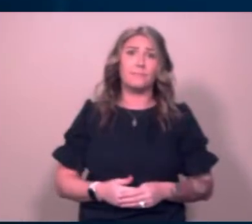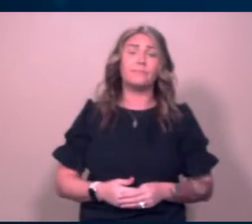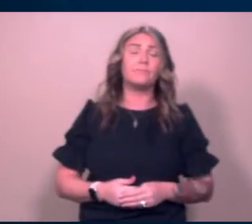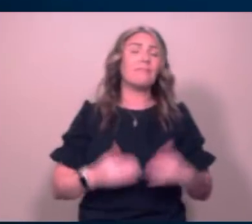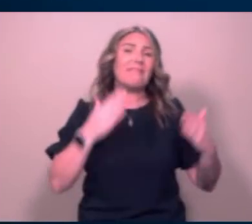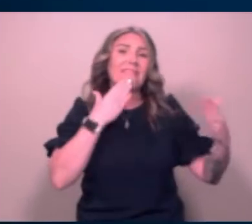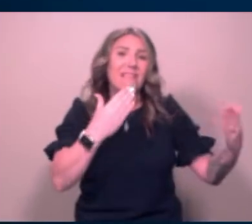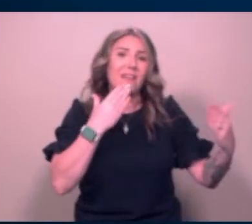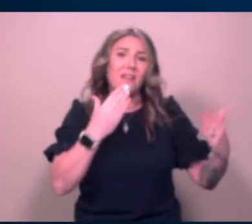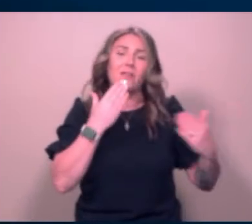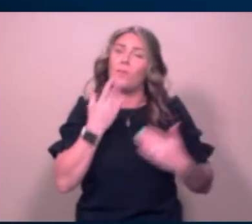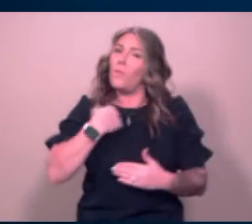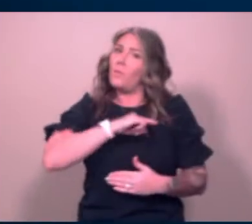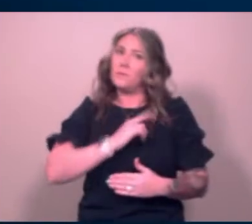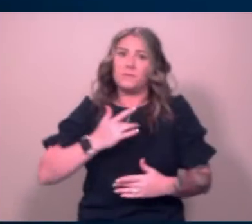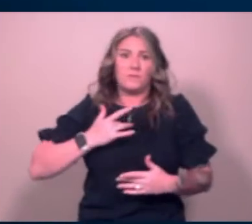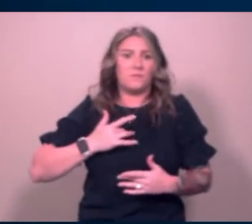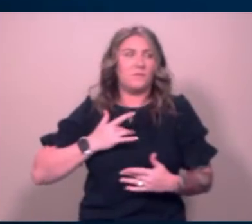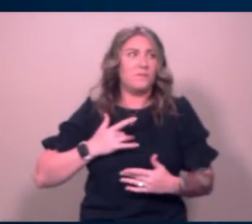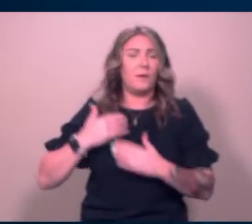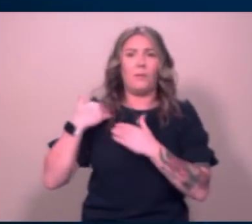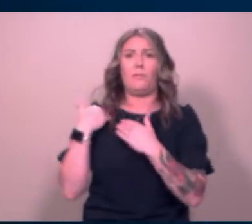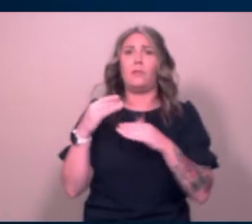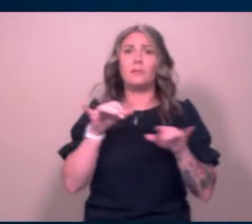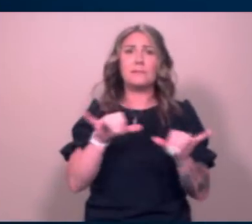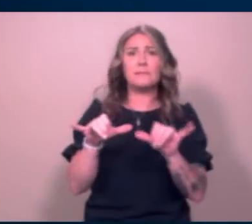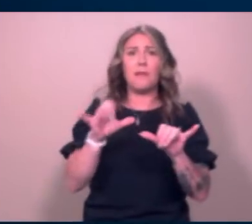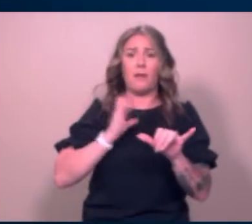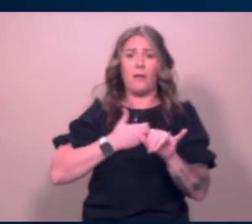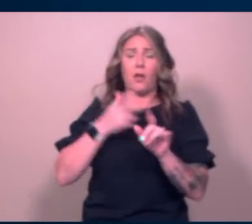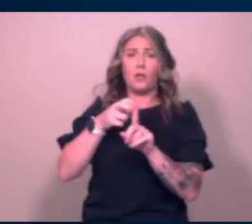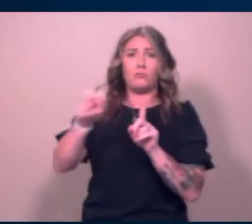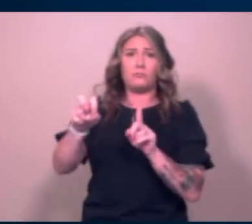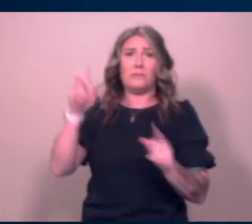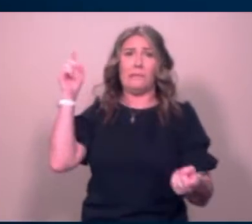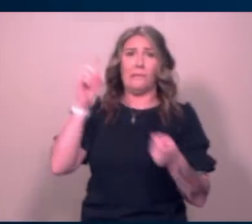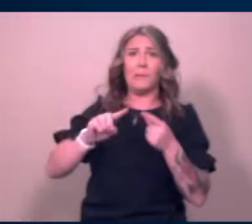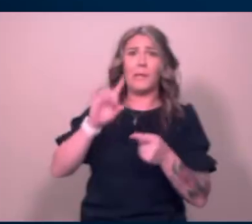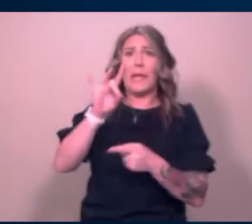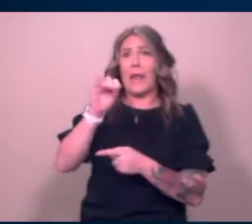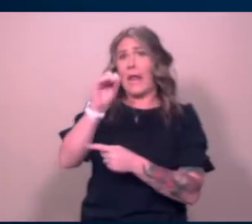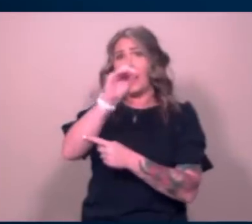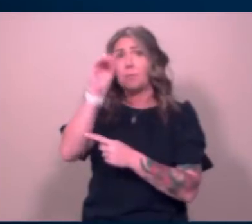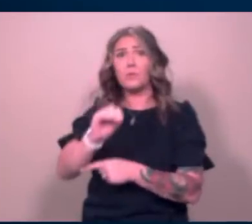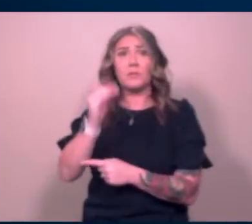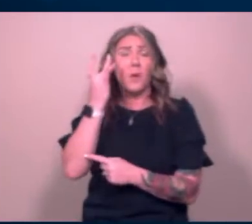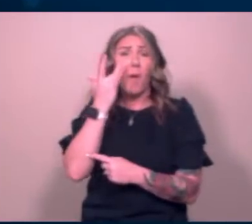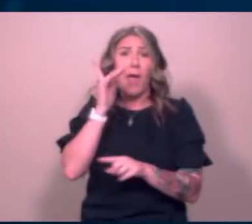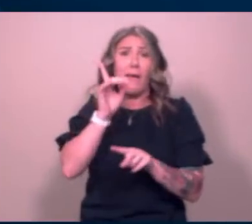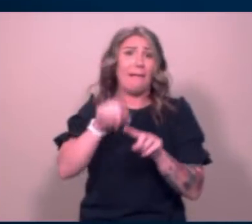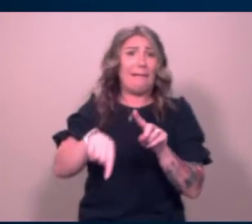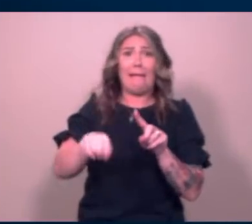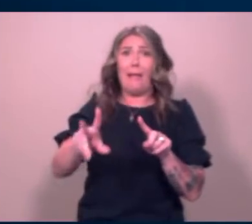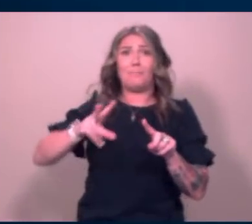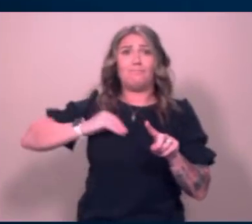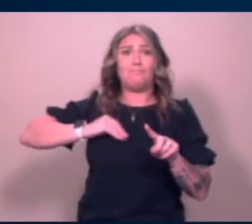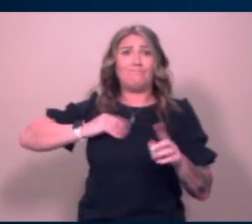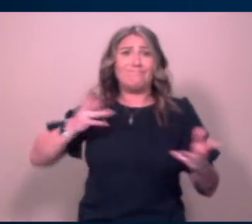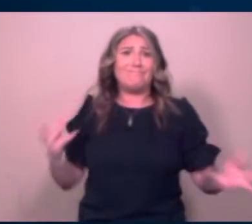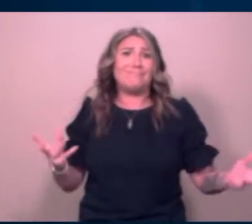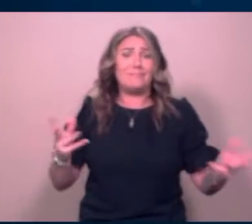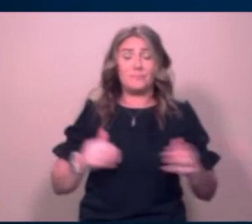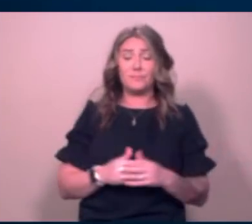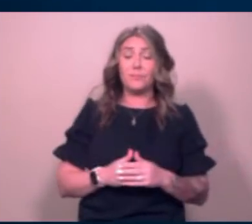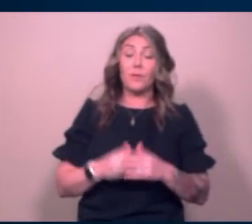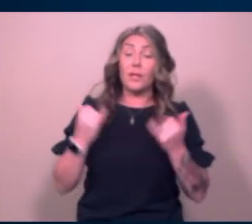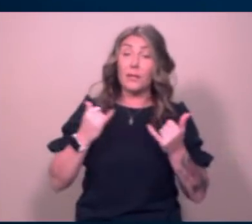Dr. Watson. And we feel that crisis, and we know that our transfers are down by about 80% because we simply don't have beds. We're going to go to that